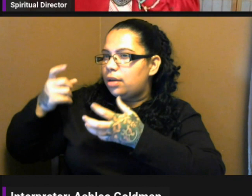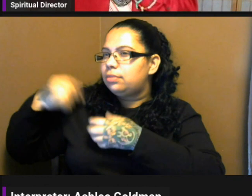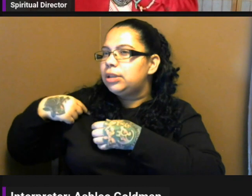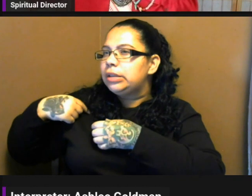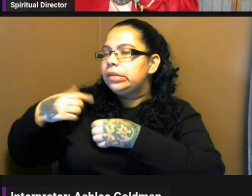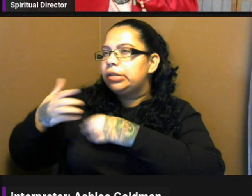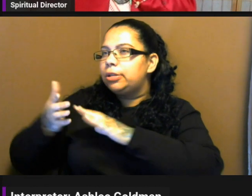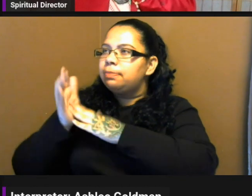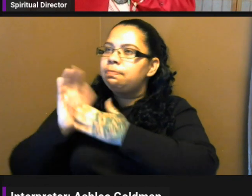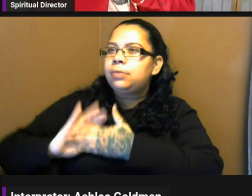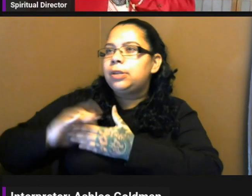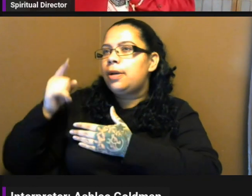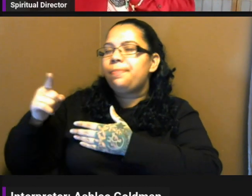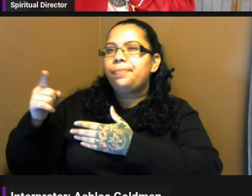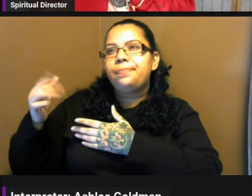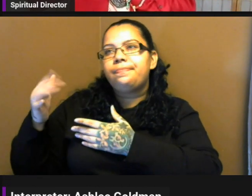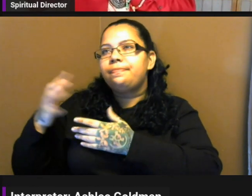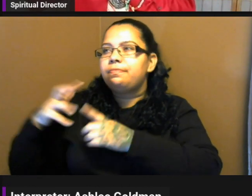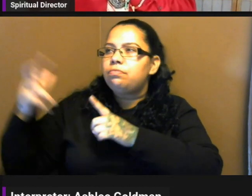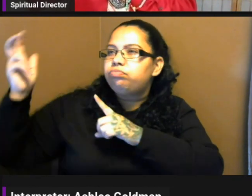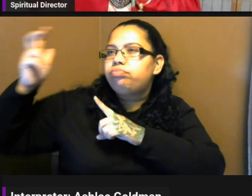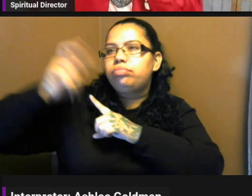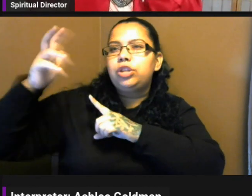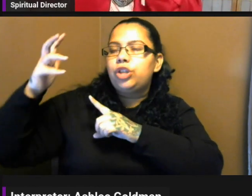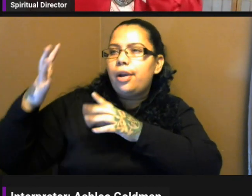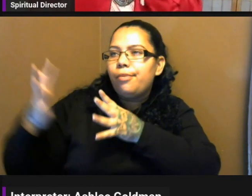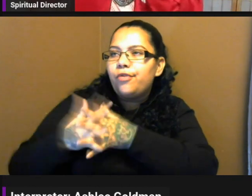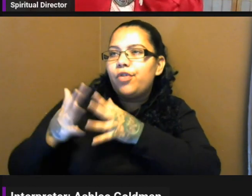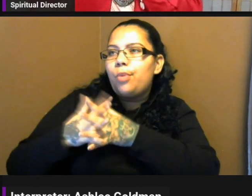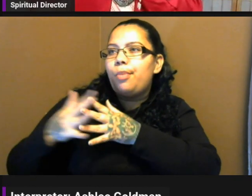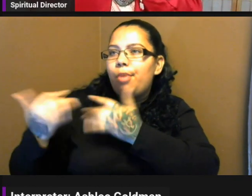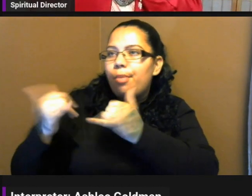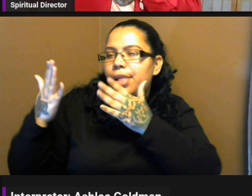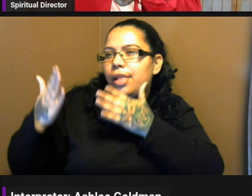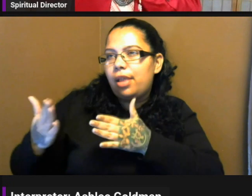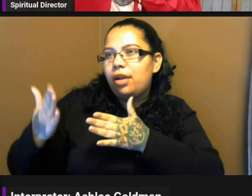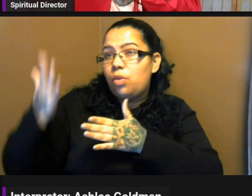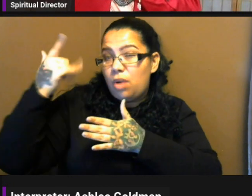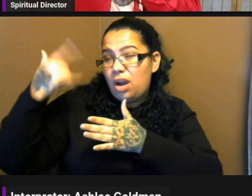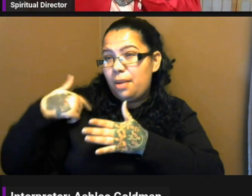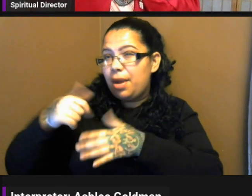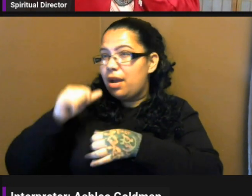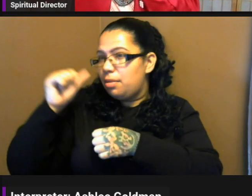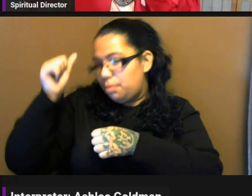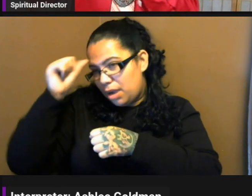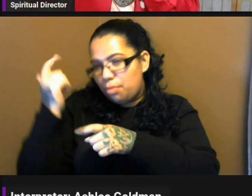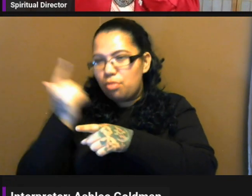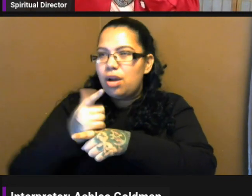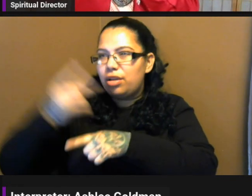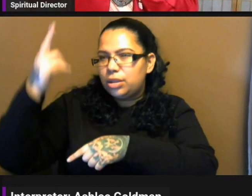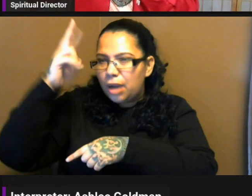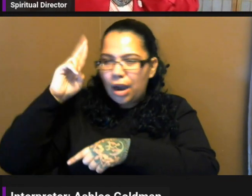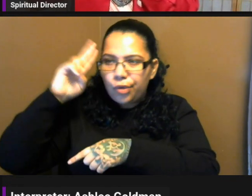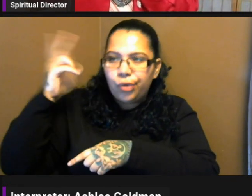be the star football player because it's what all of my brothers did. It's what my